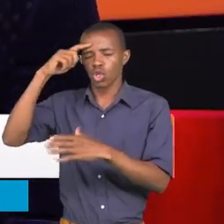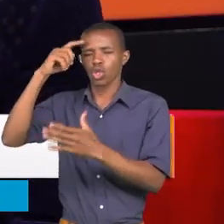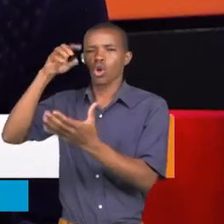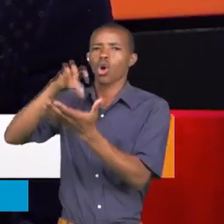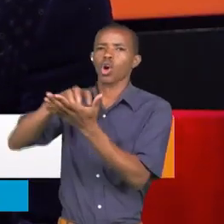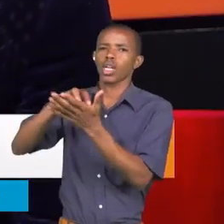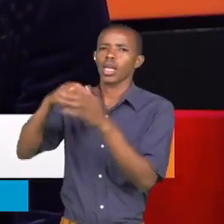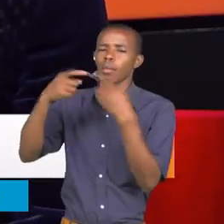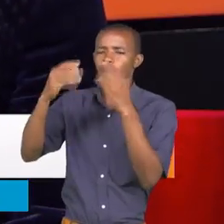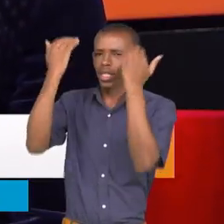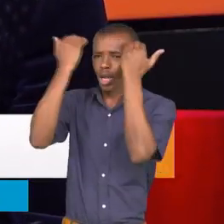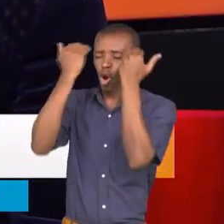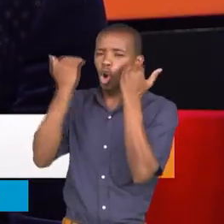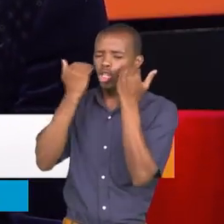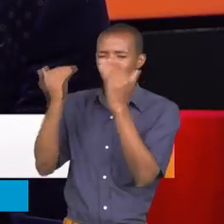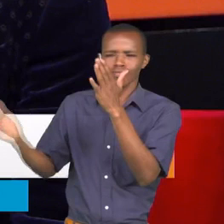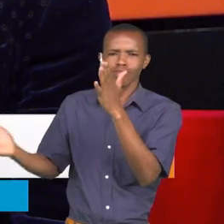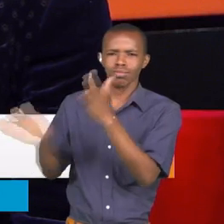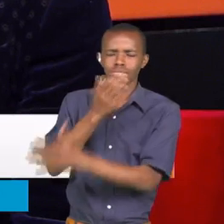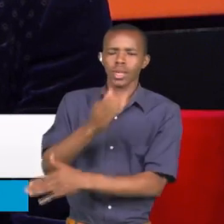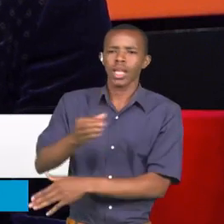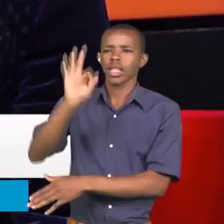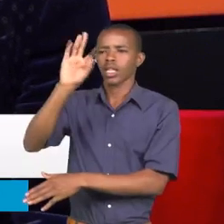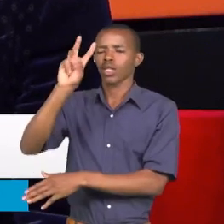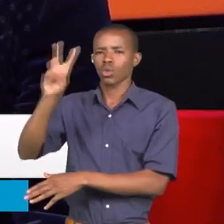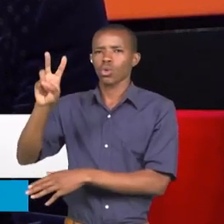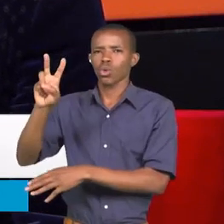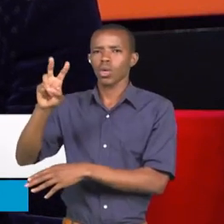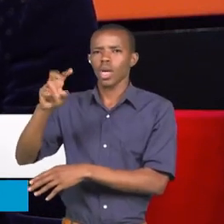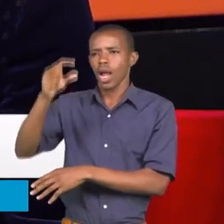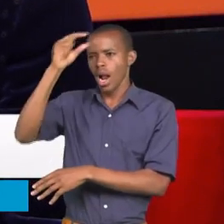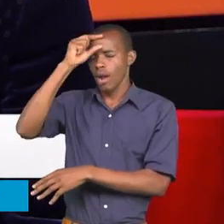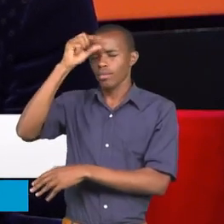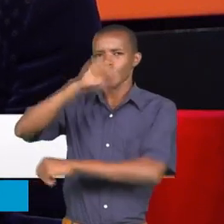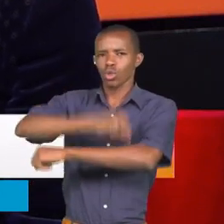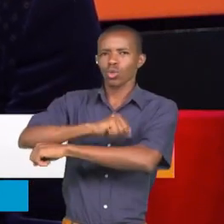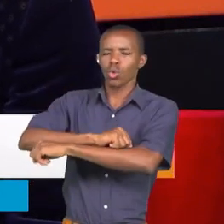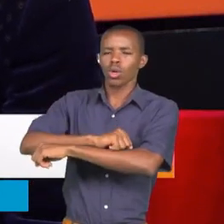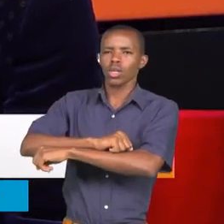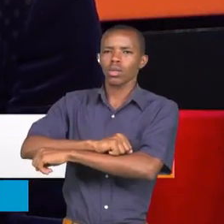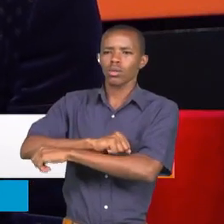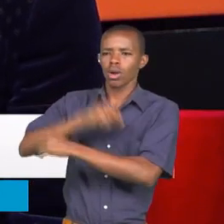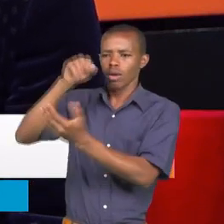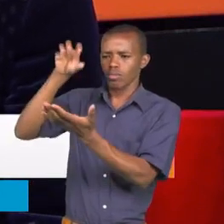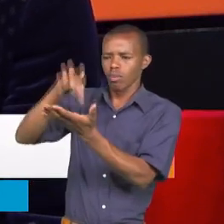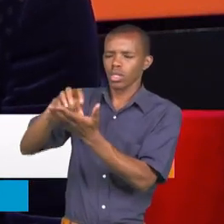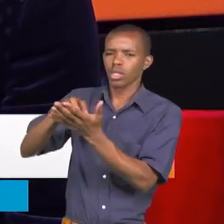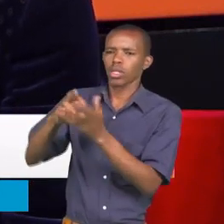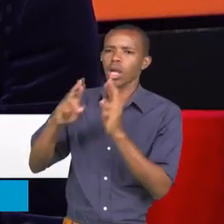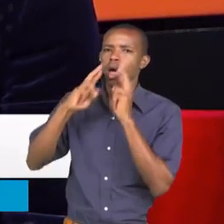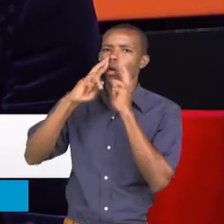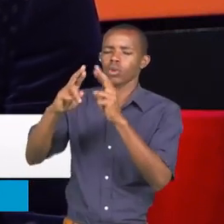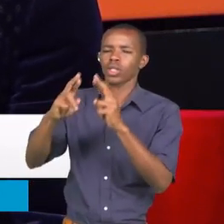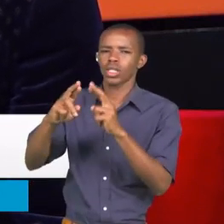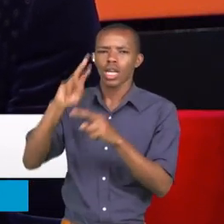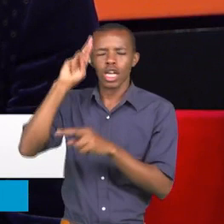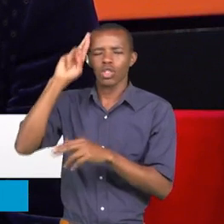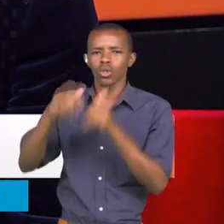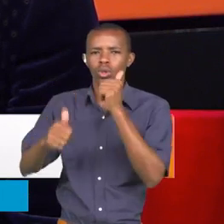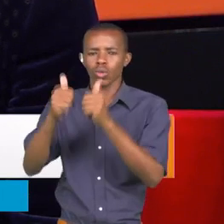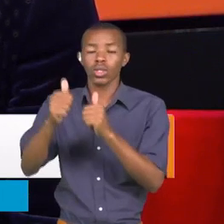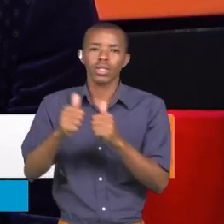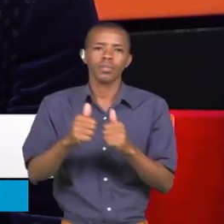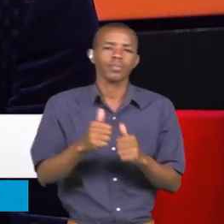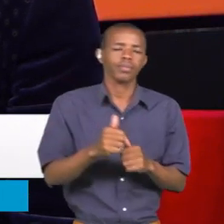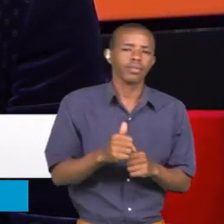But the court threw this case away. 32 government schools were sued. But this one guy. Yes. Yeah. Maybe the reason. It comes